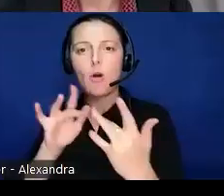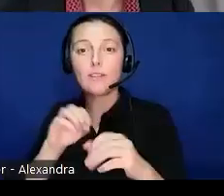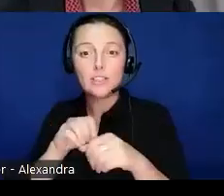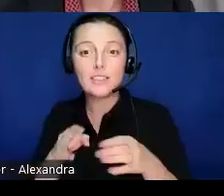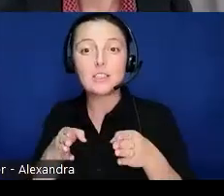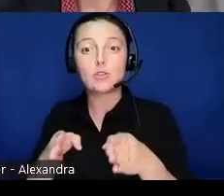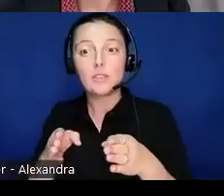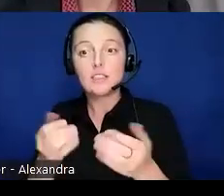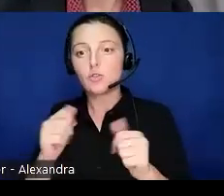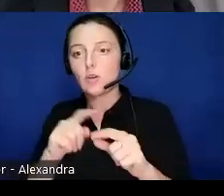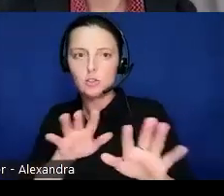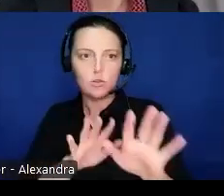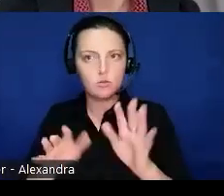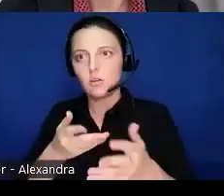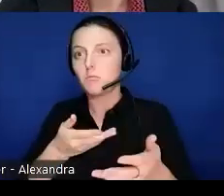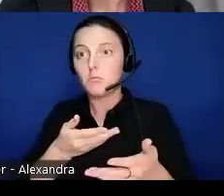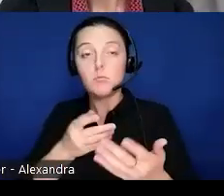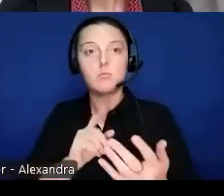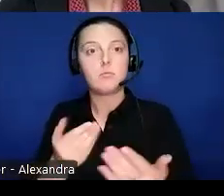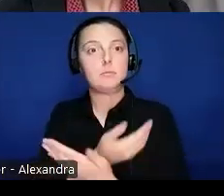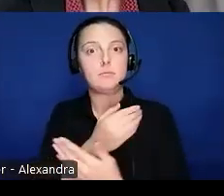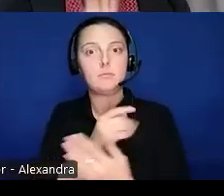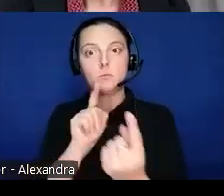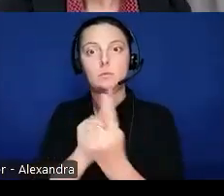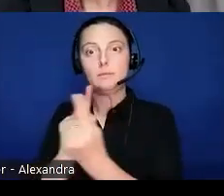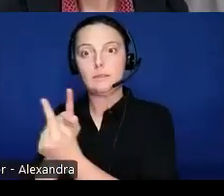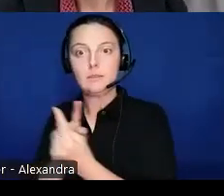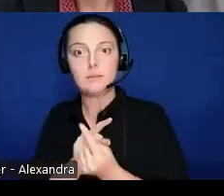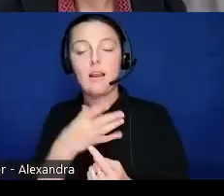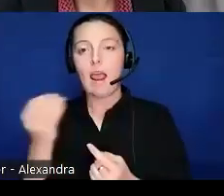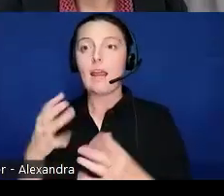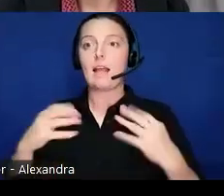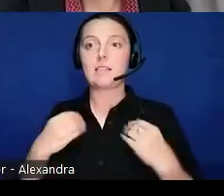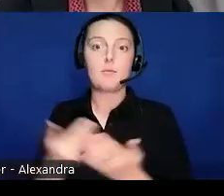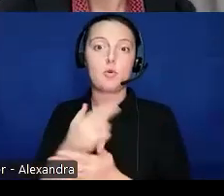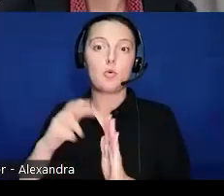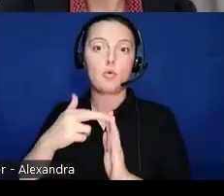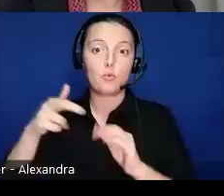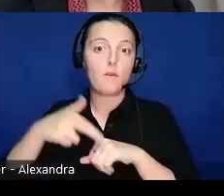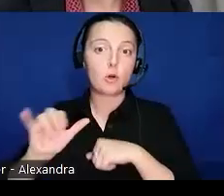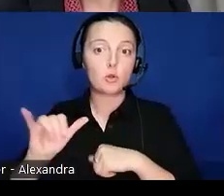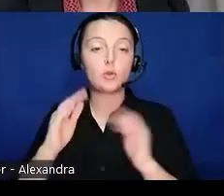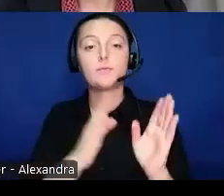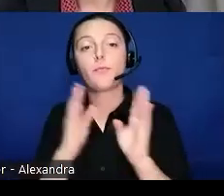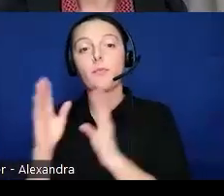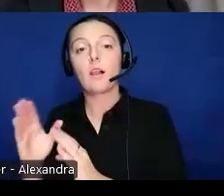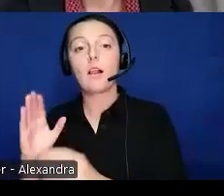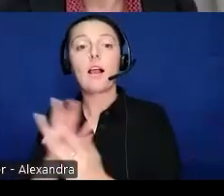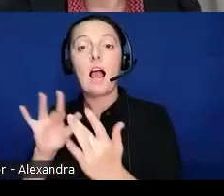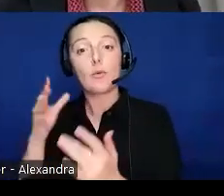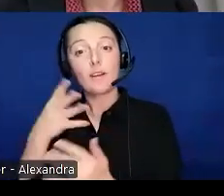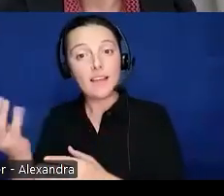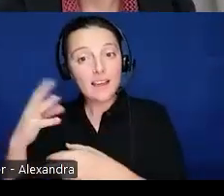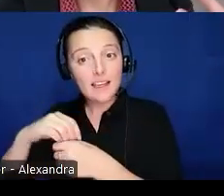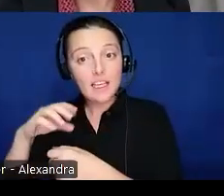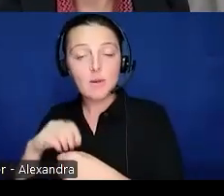are going and taking new referrals. Outreach and engagement, on the other hand, is a non-clinical model. There's many different names